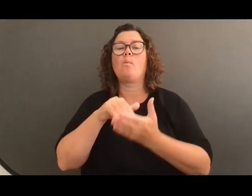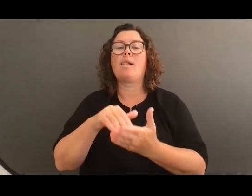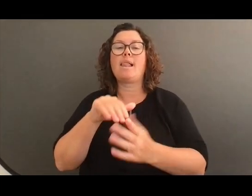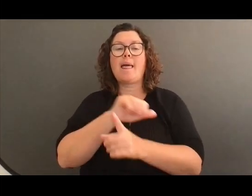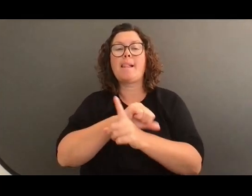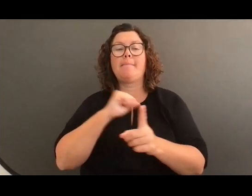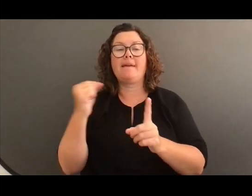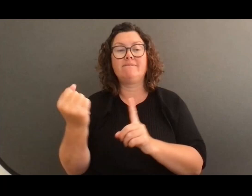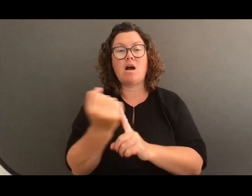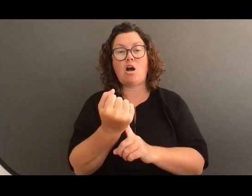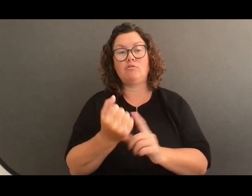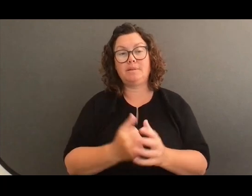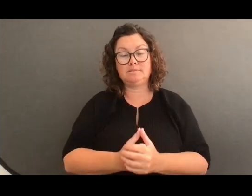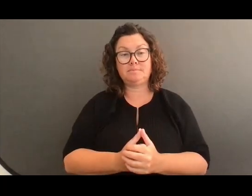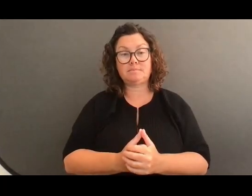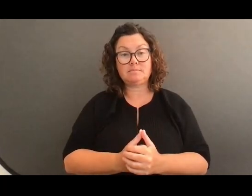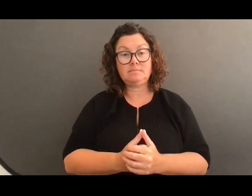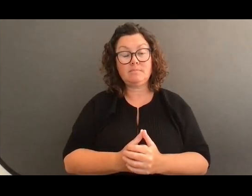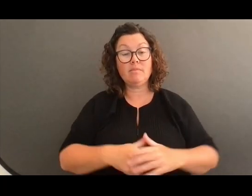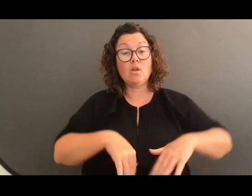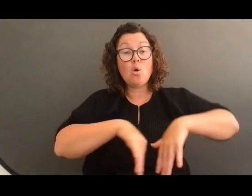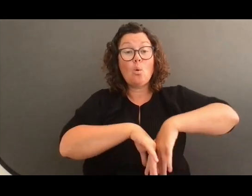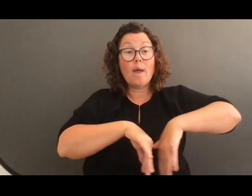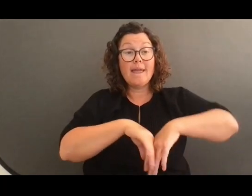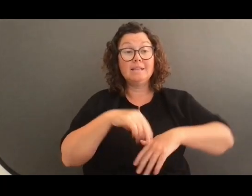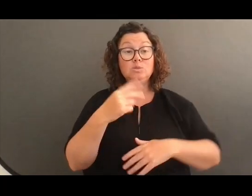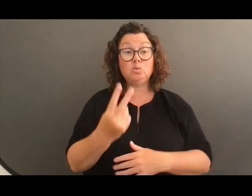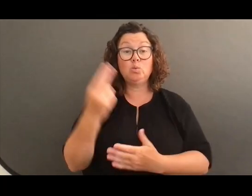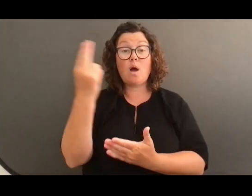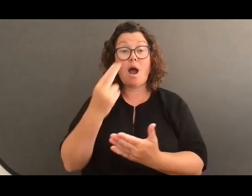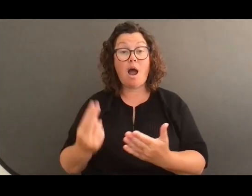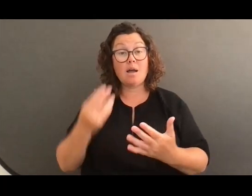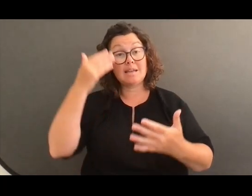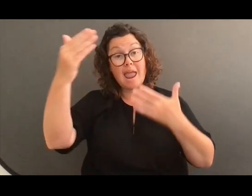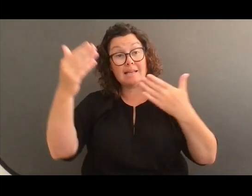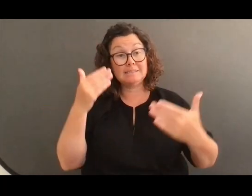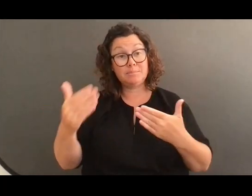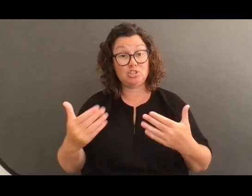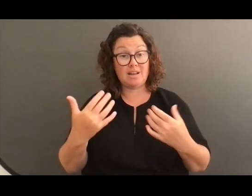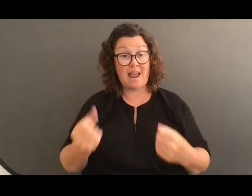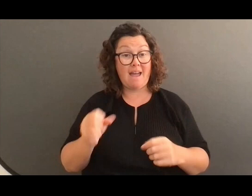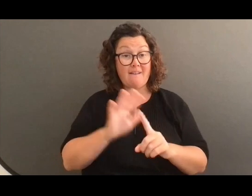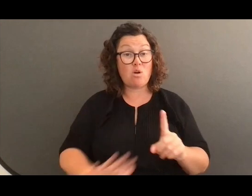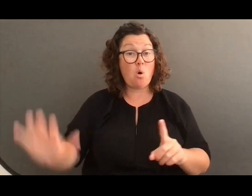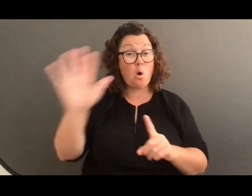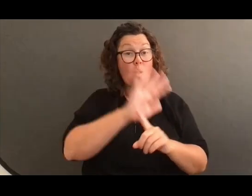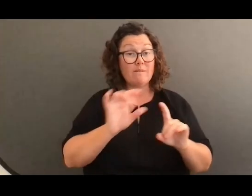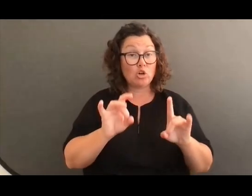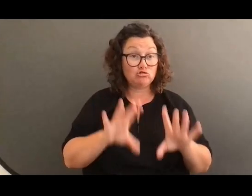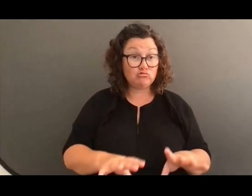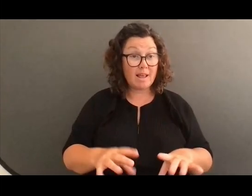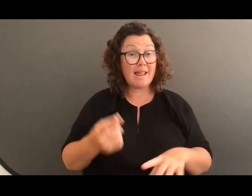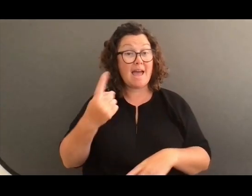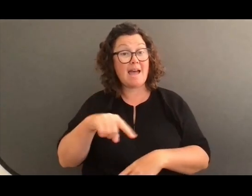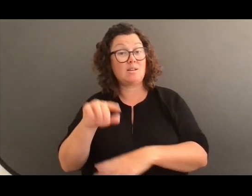north, and Waste to Art exhibitions exist throughout Australia and throughout the world, and it's something that we don't lay claim to